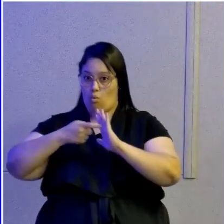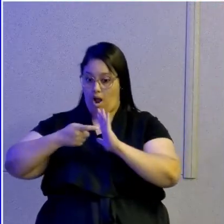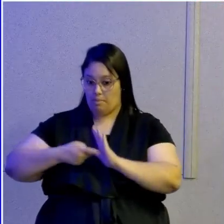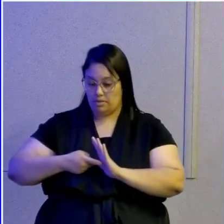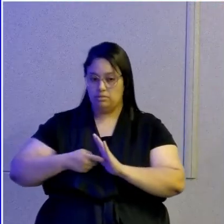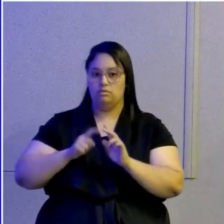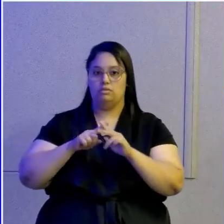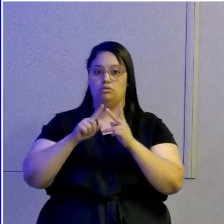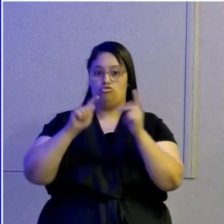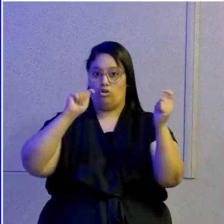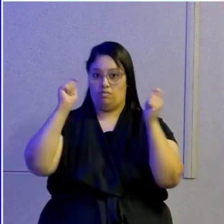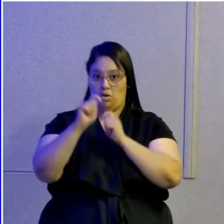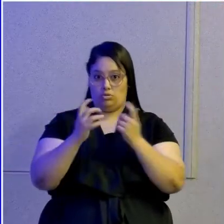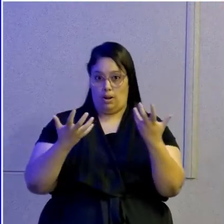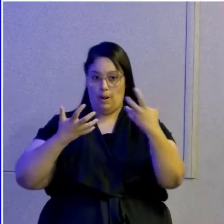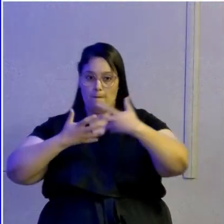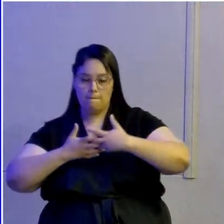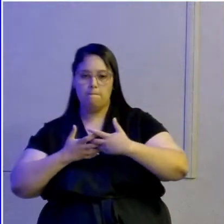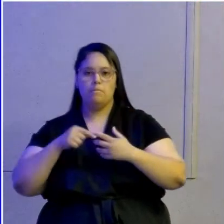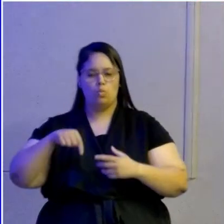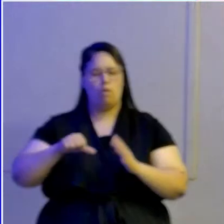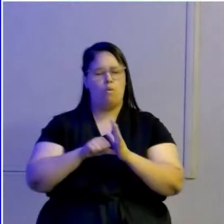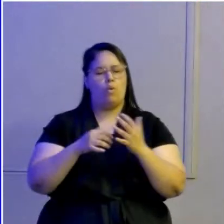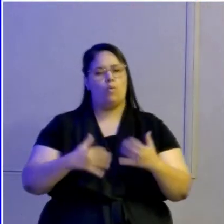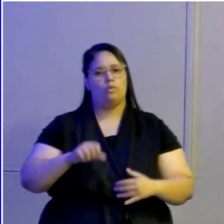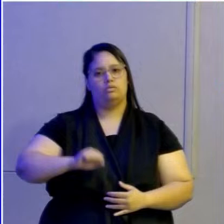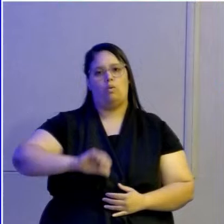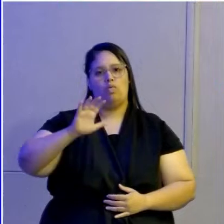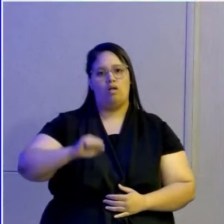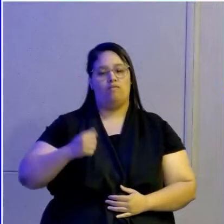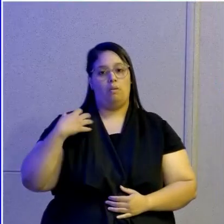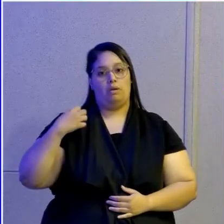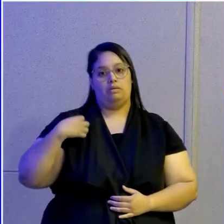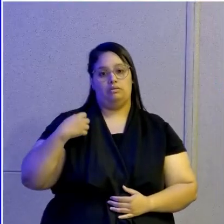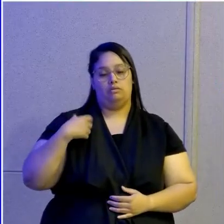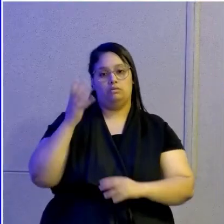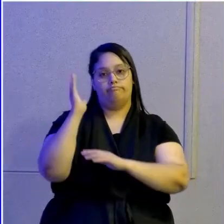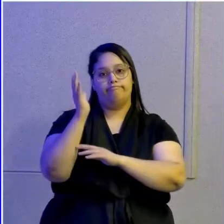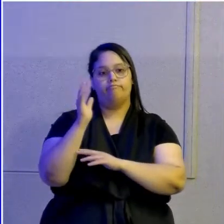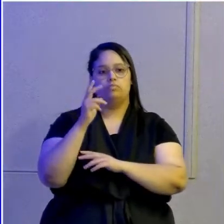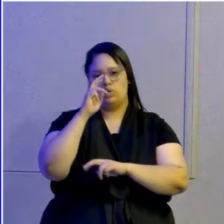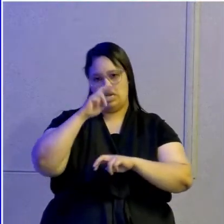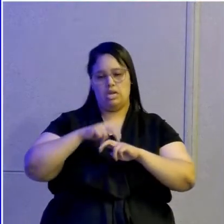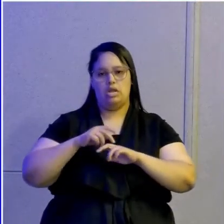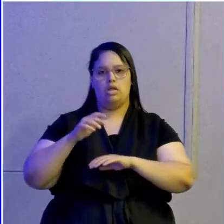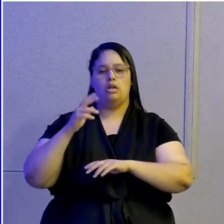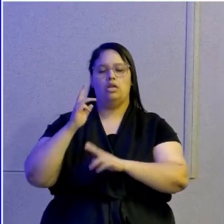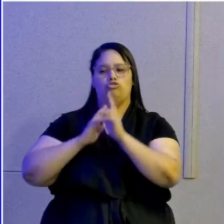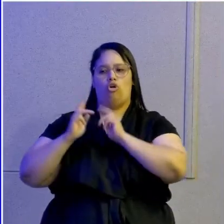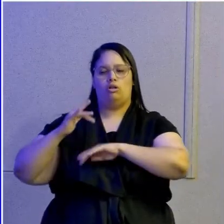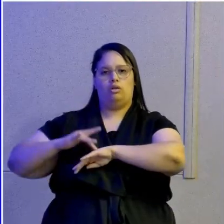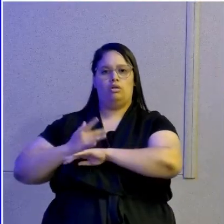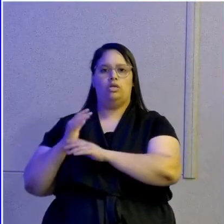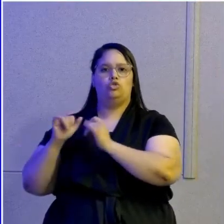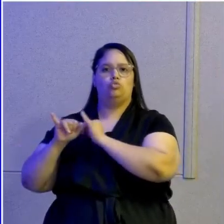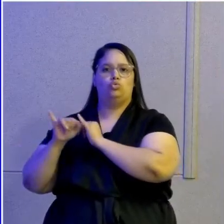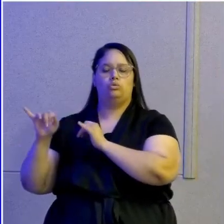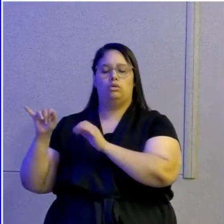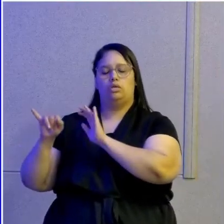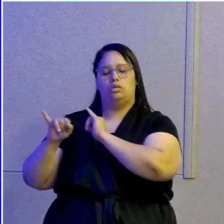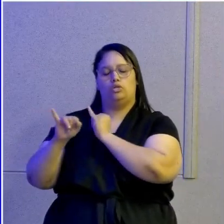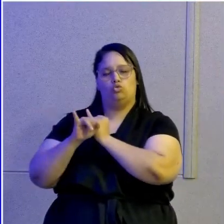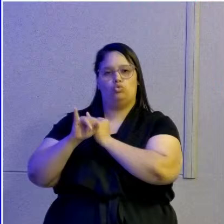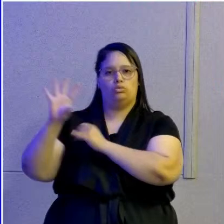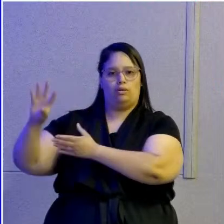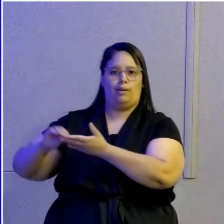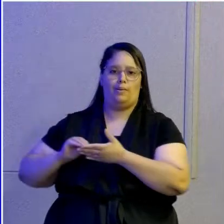aspect? So imperative in South Africa that the Minister was talking about the need to bring in historically disadvantaged institutions. And we can